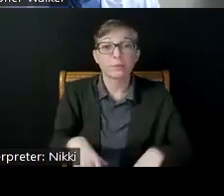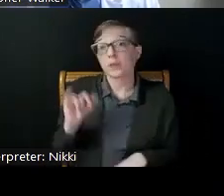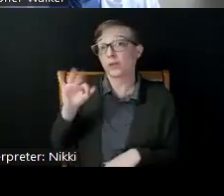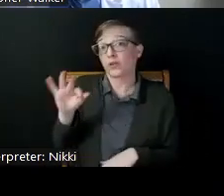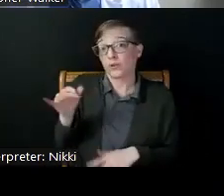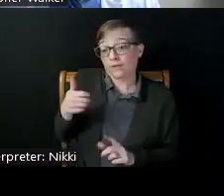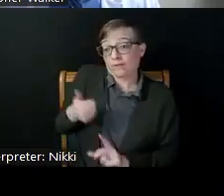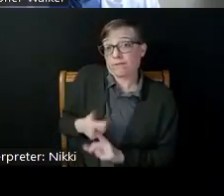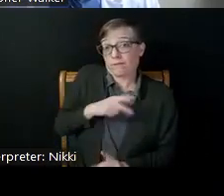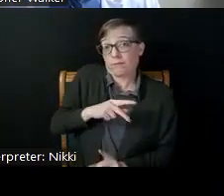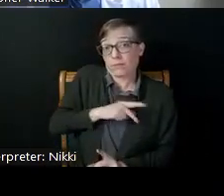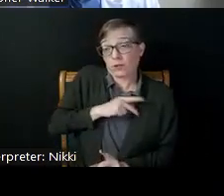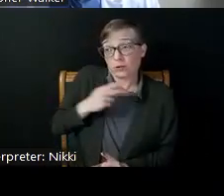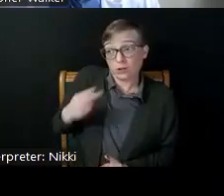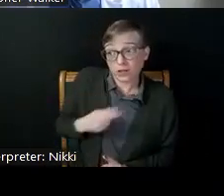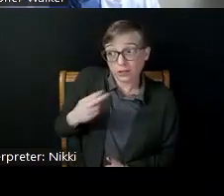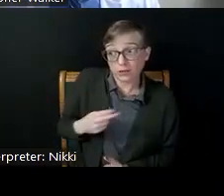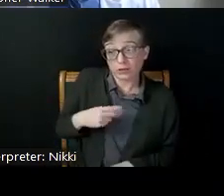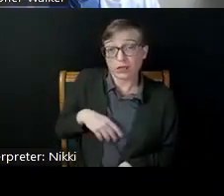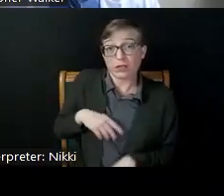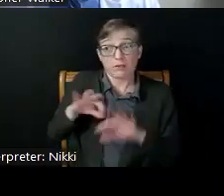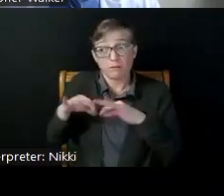history of inflammatory bowel disease,